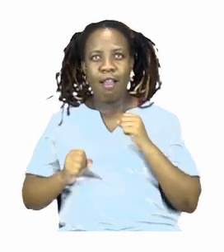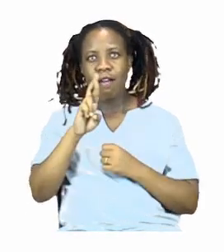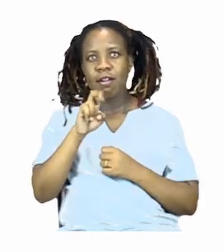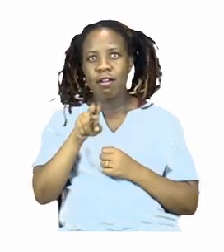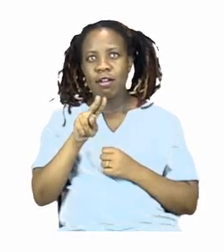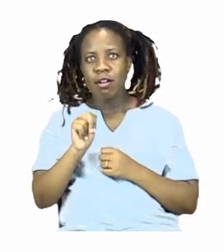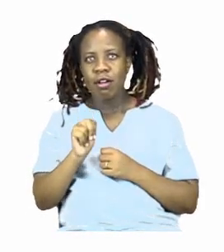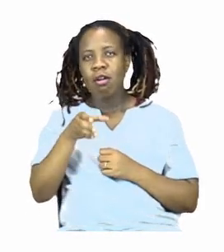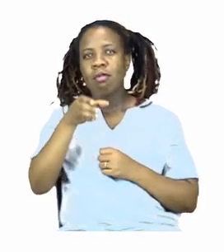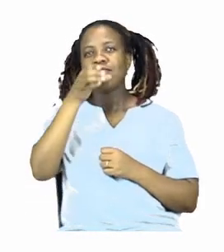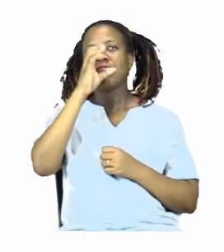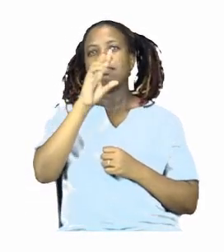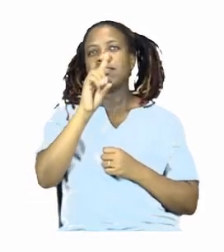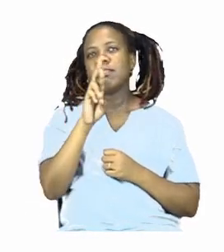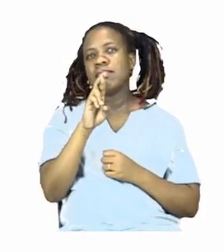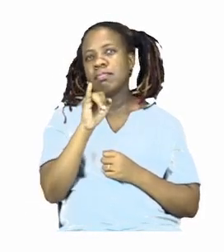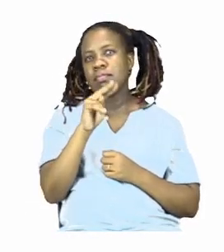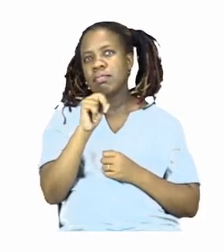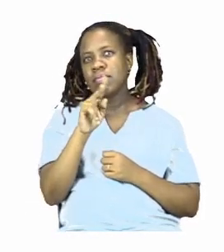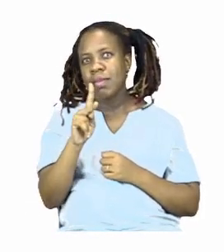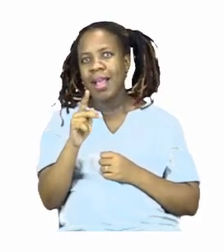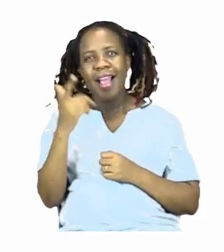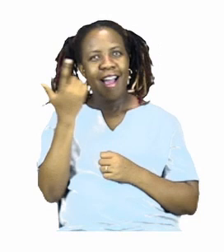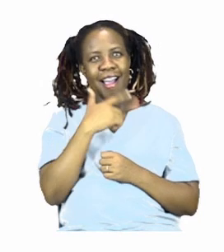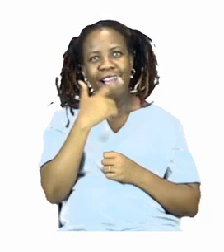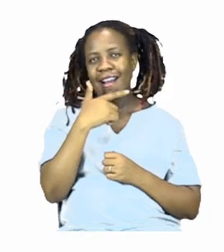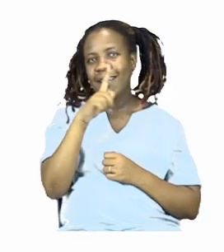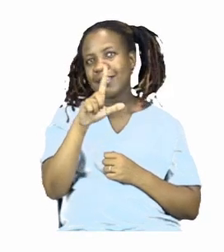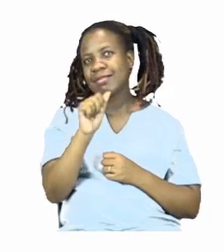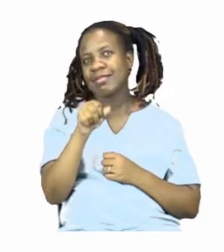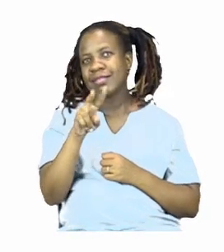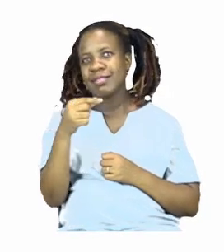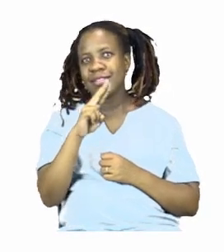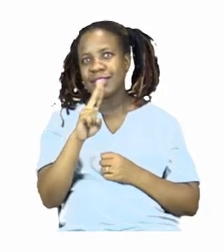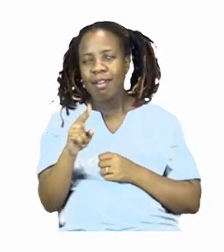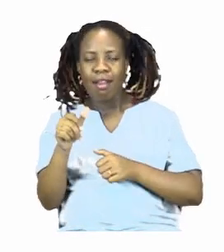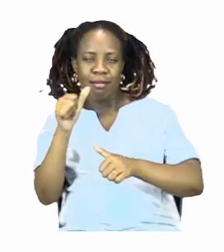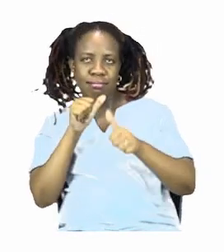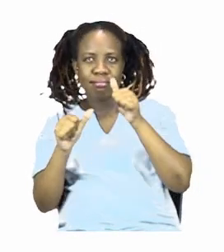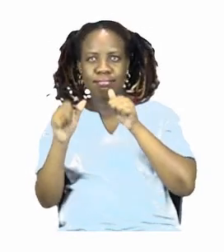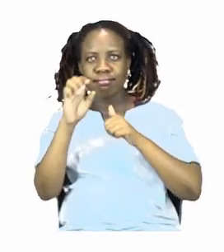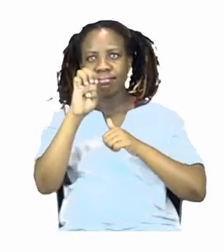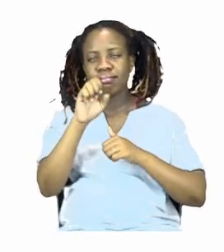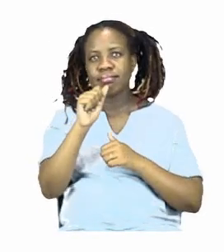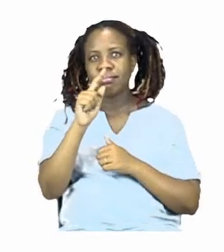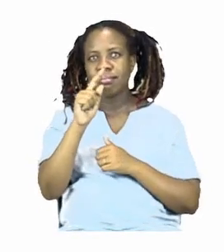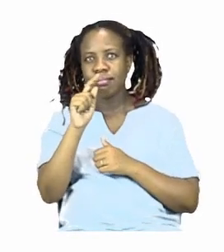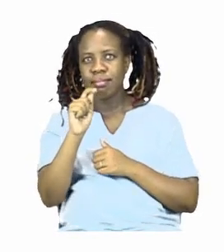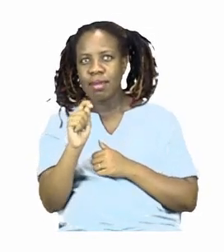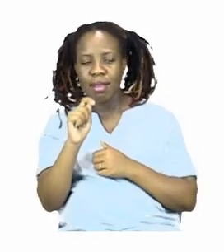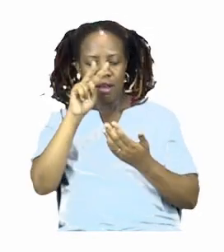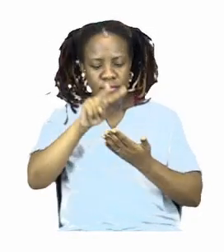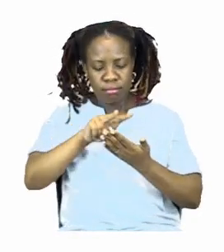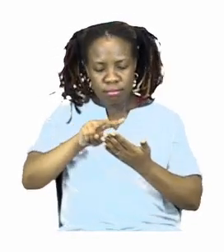laugh, eat, read, think, build, write, and play. Now